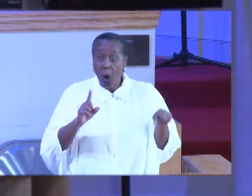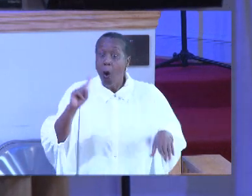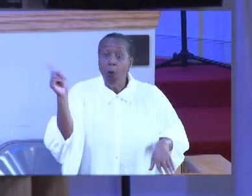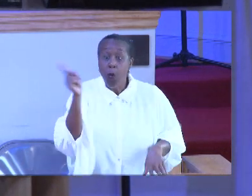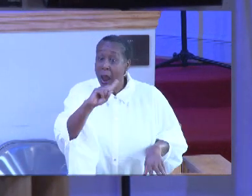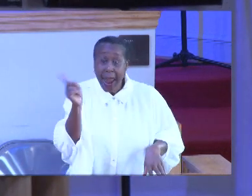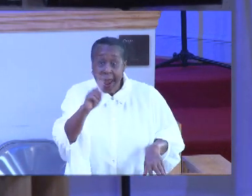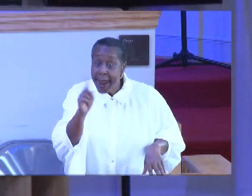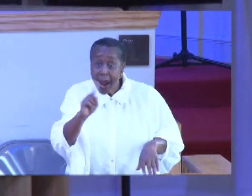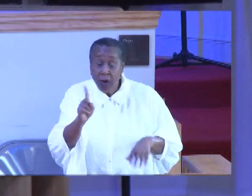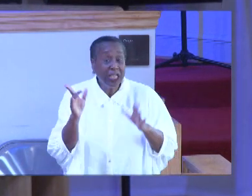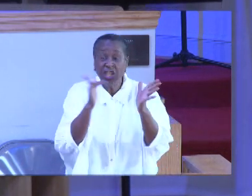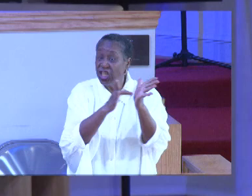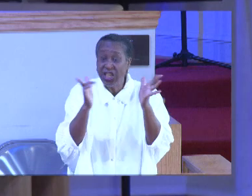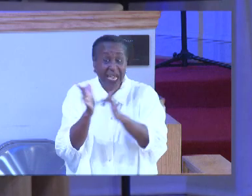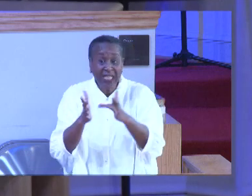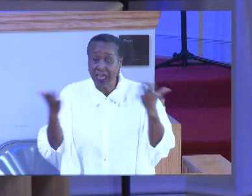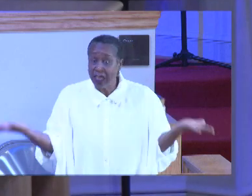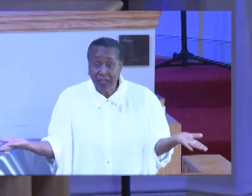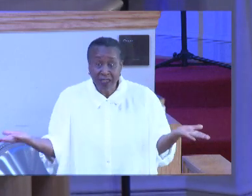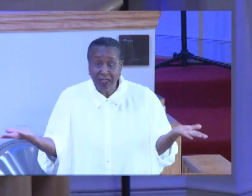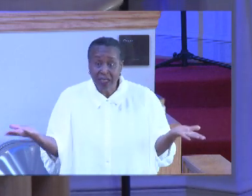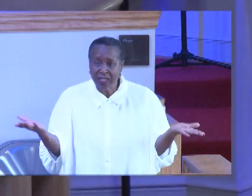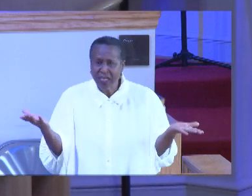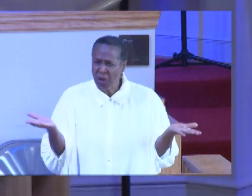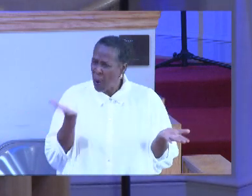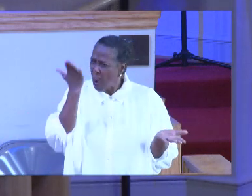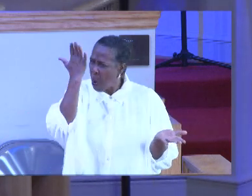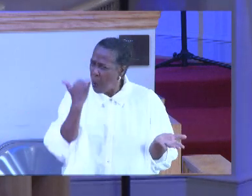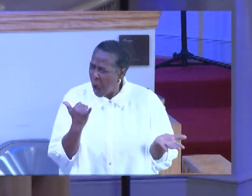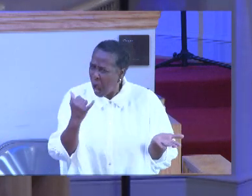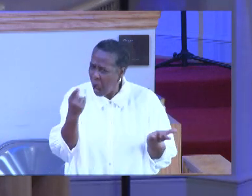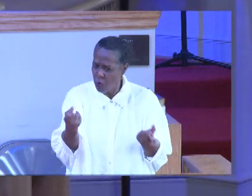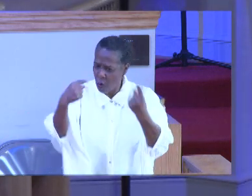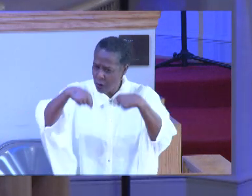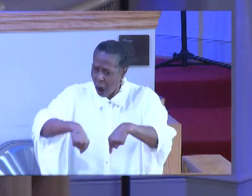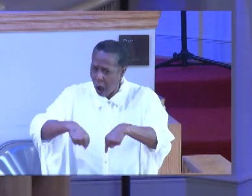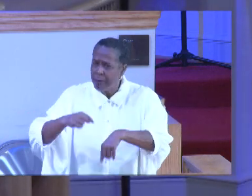Where is Jesus, and what did you come looking for?